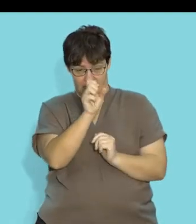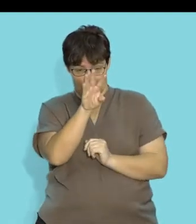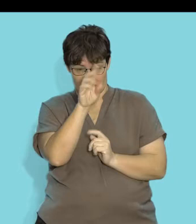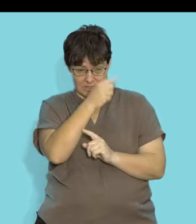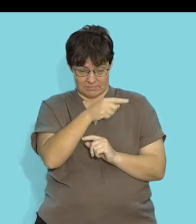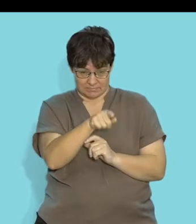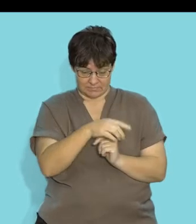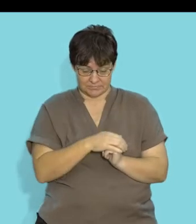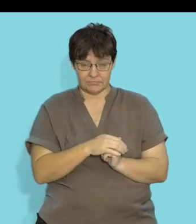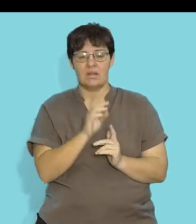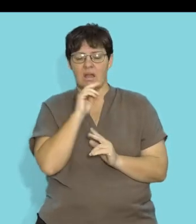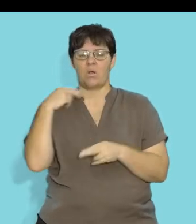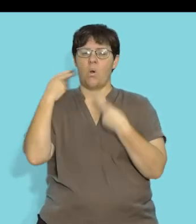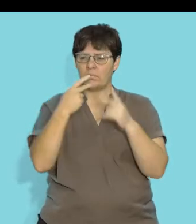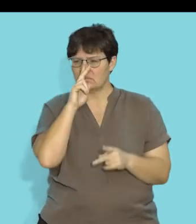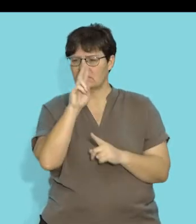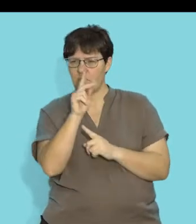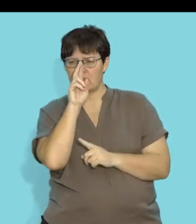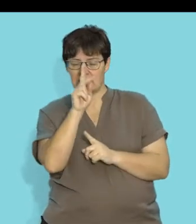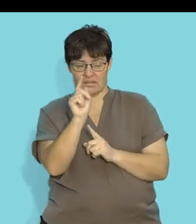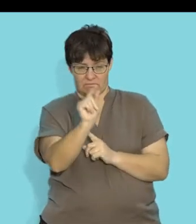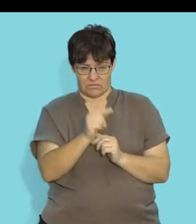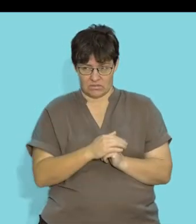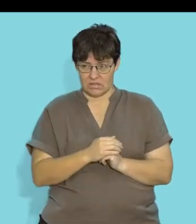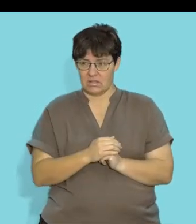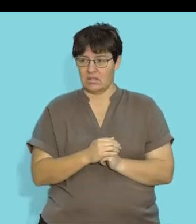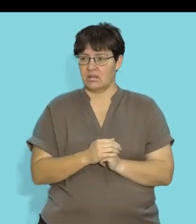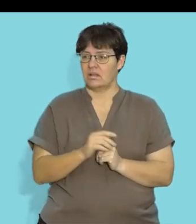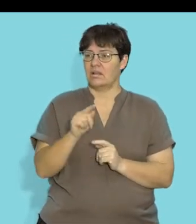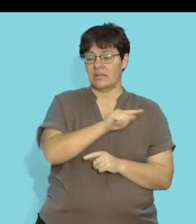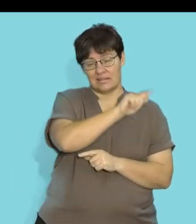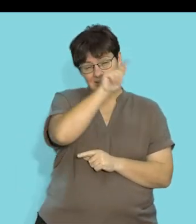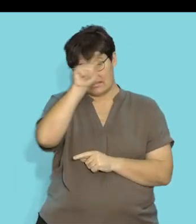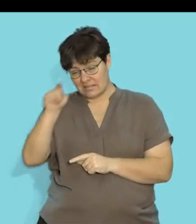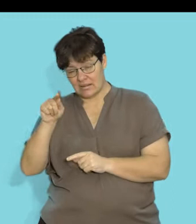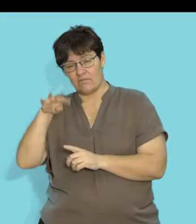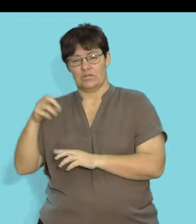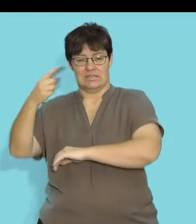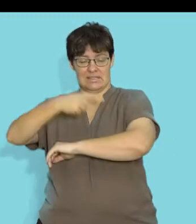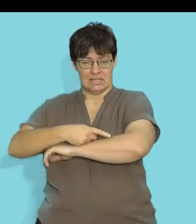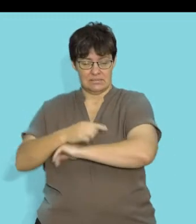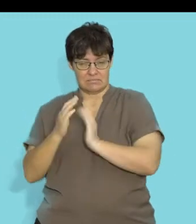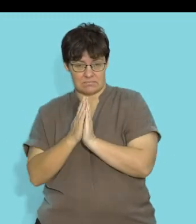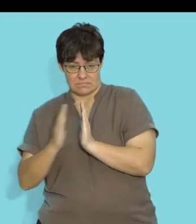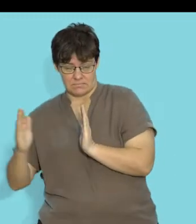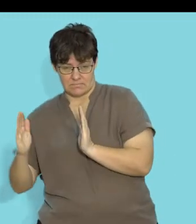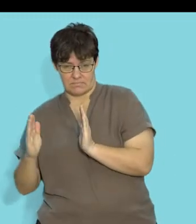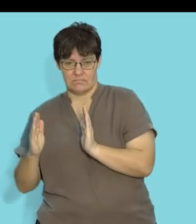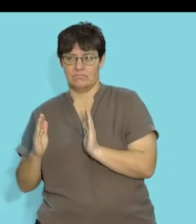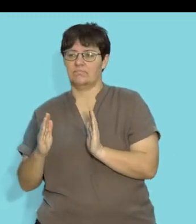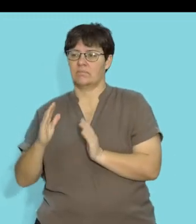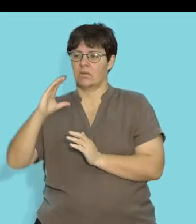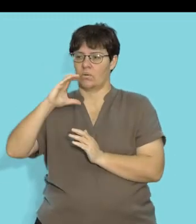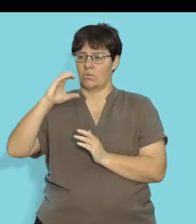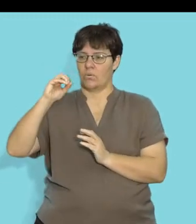indicated there. All of these are influenced by hormones, which we would look at in a little while. And then obviously, over the next 14 days, we see the development